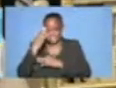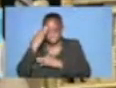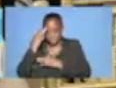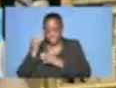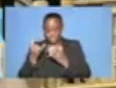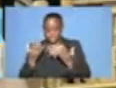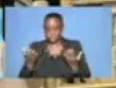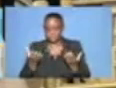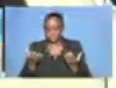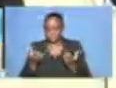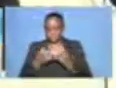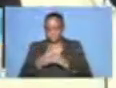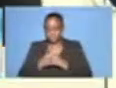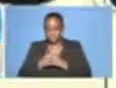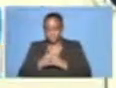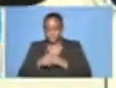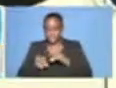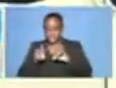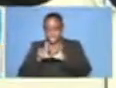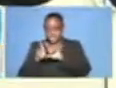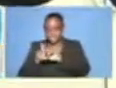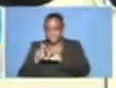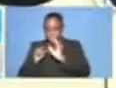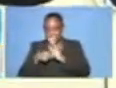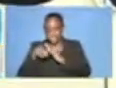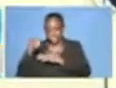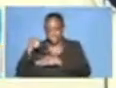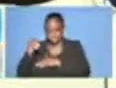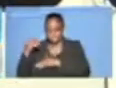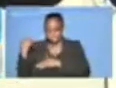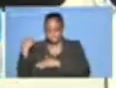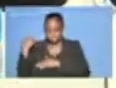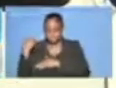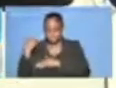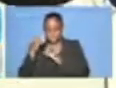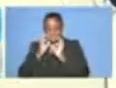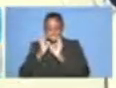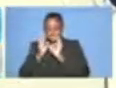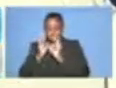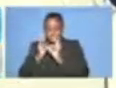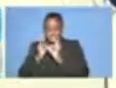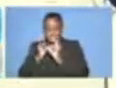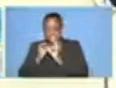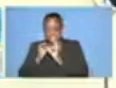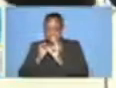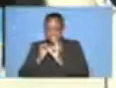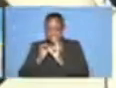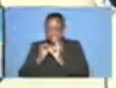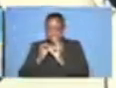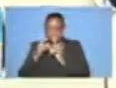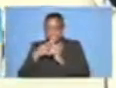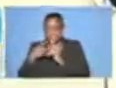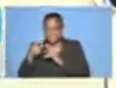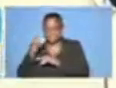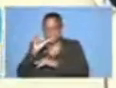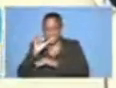delivered this. Also, this store was remodeled with talent from